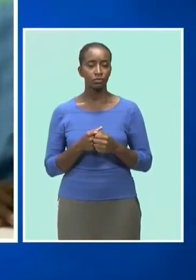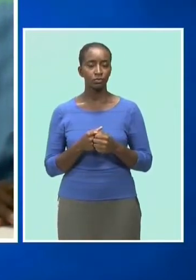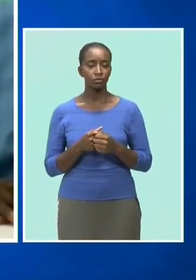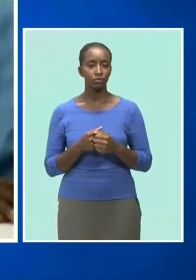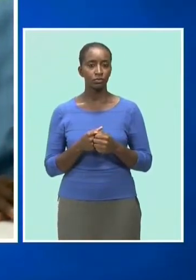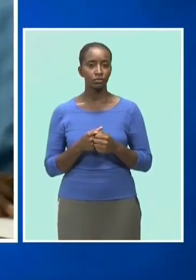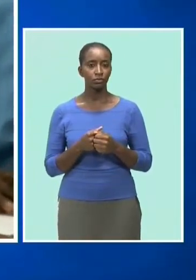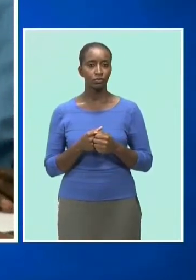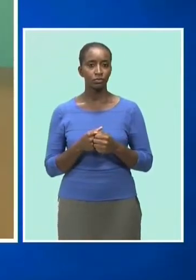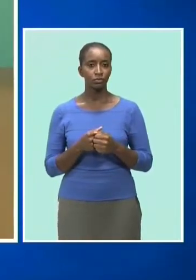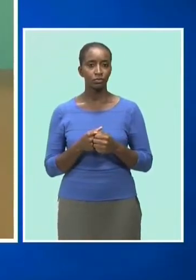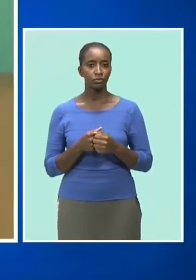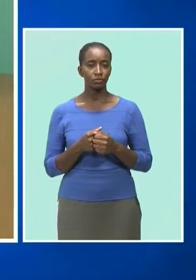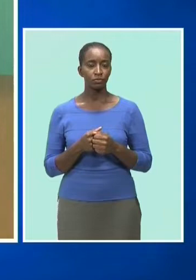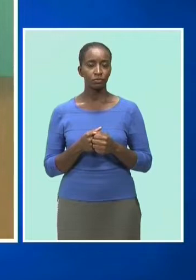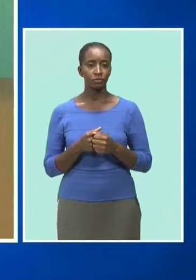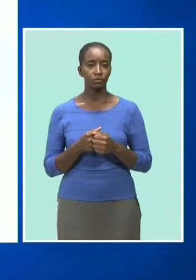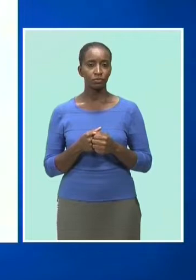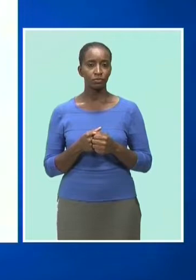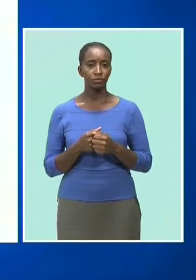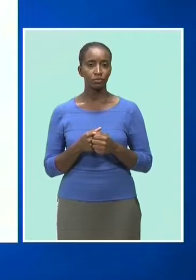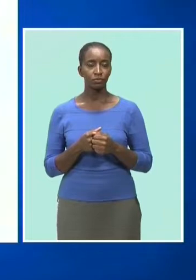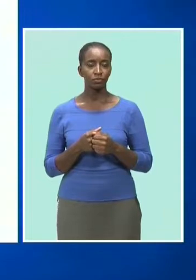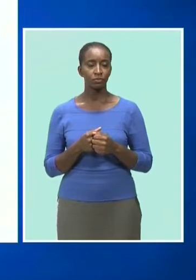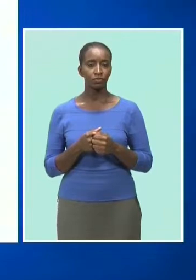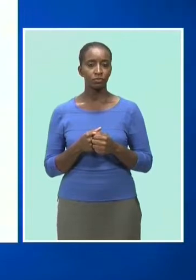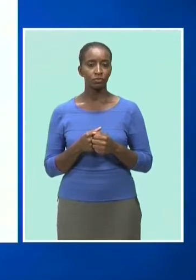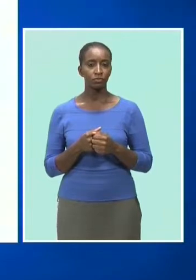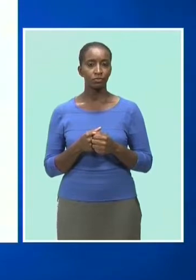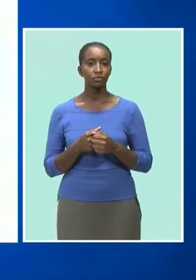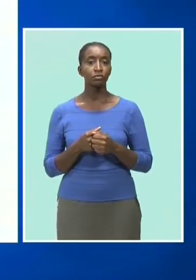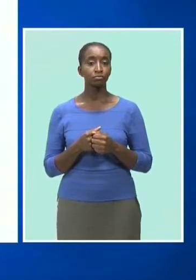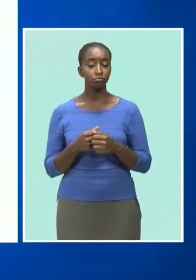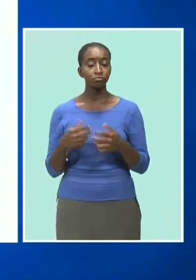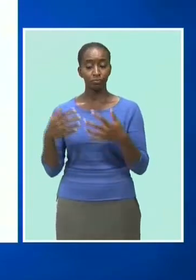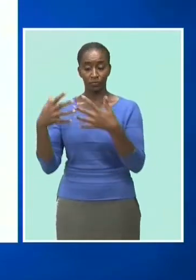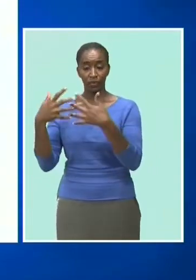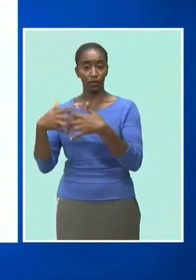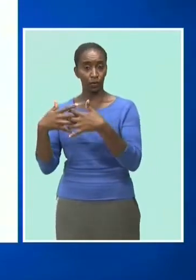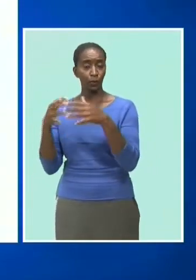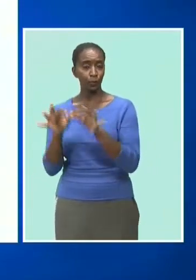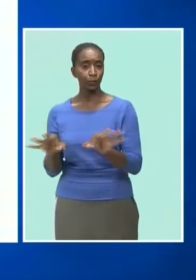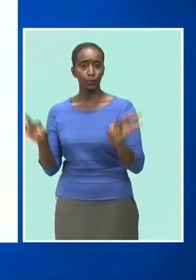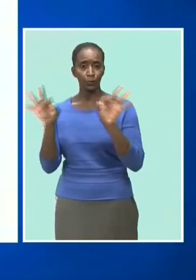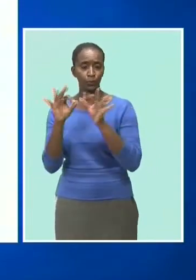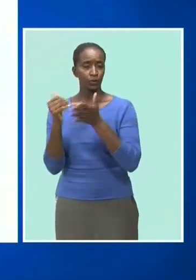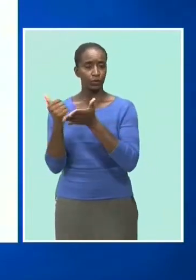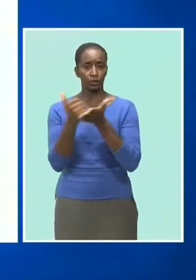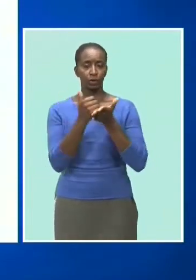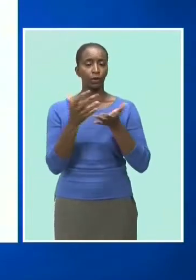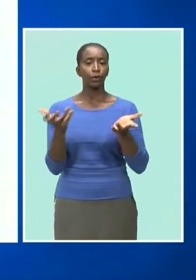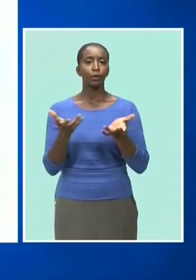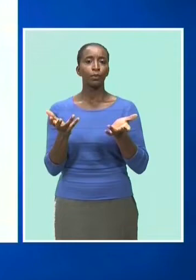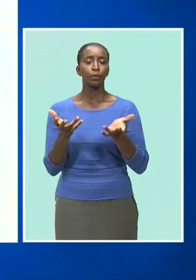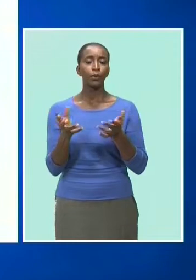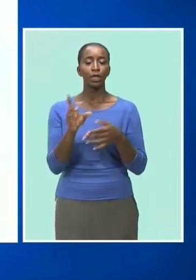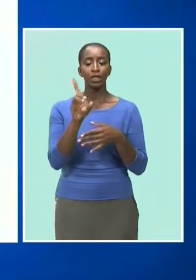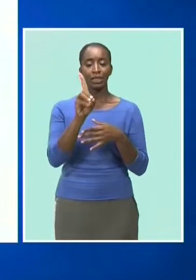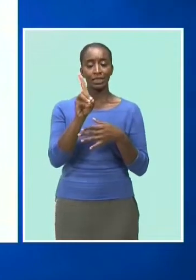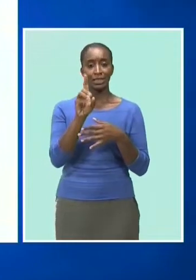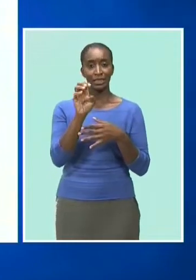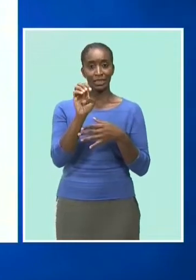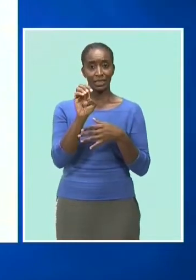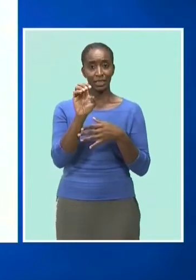there in Warren. This will come in, equipment will come in useful in assisting the District Emergency Organization